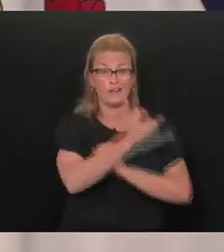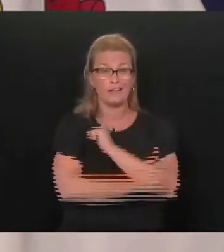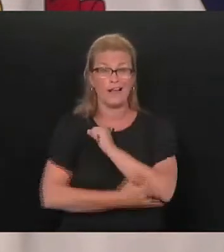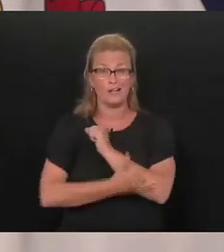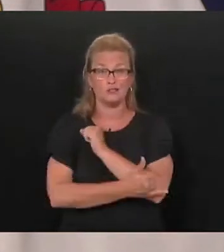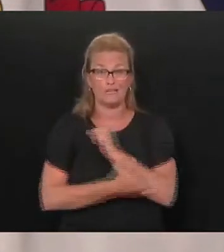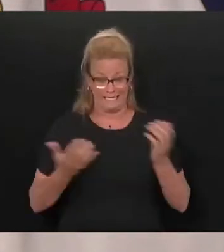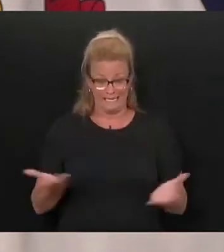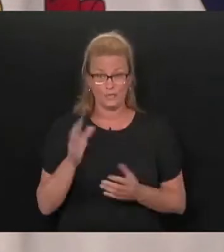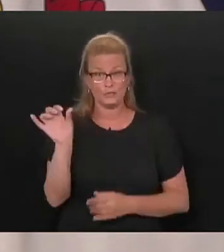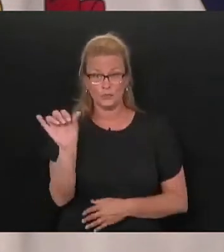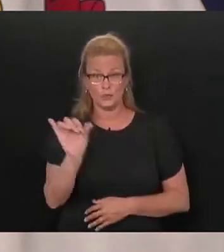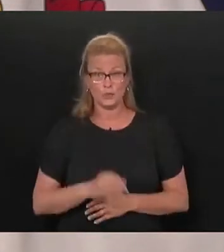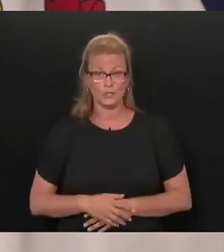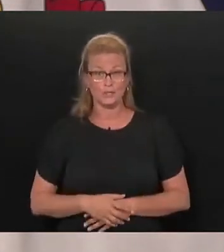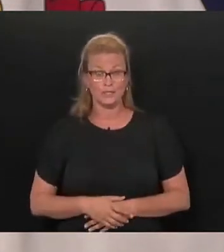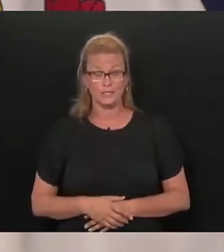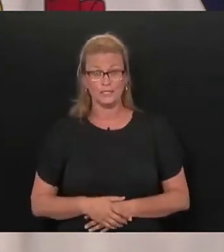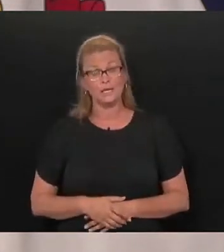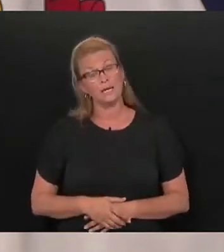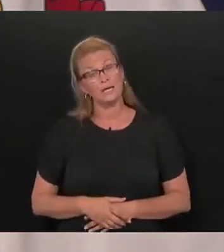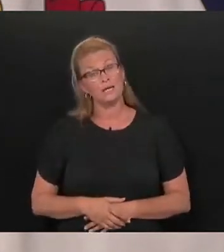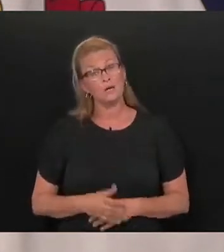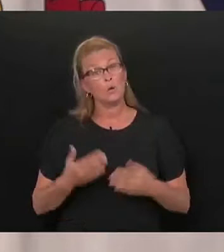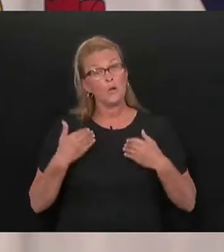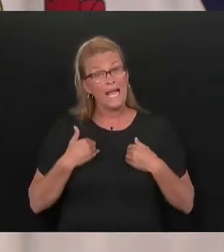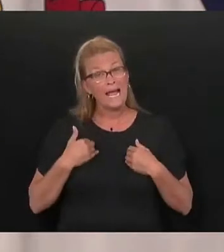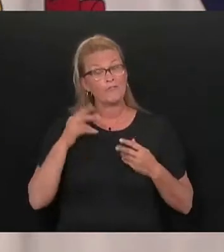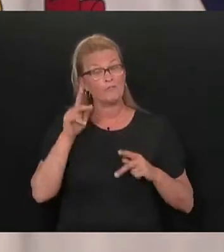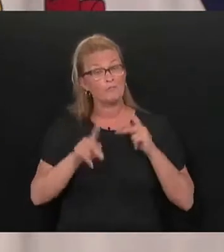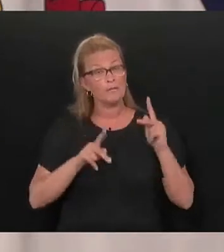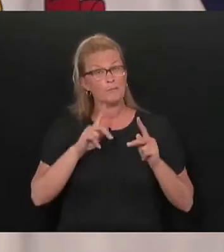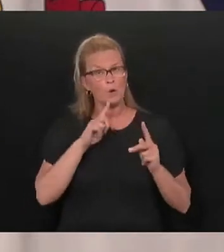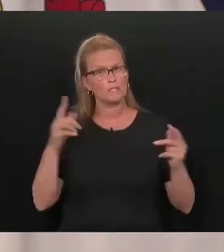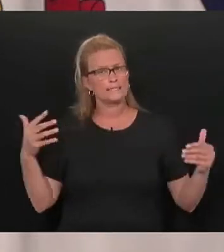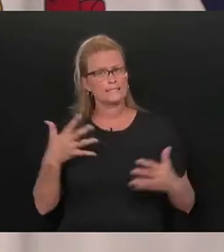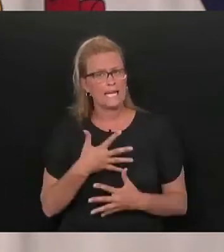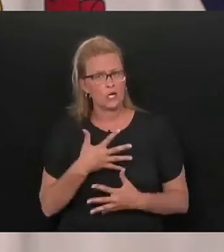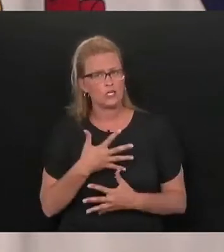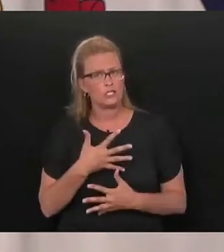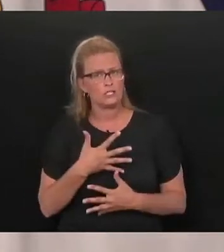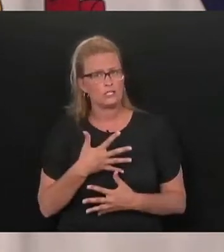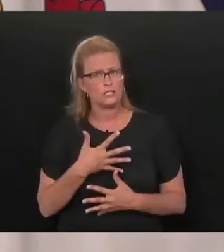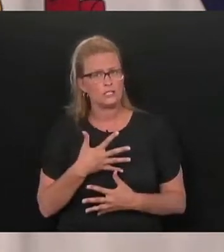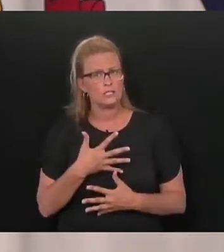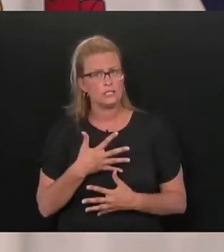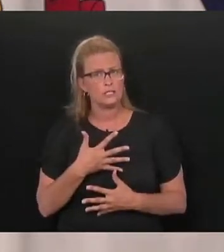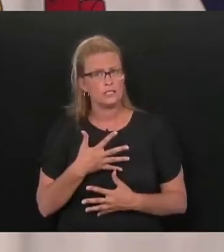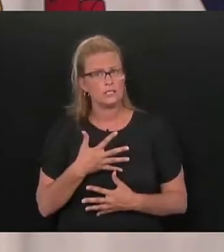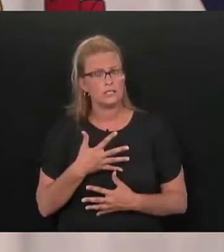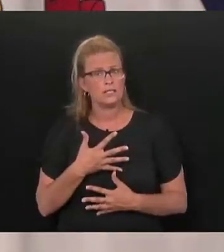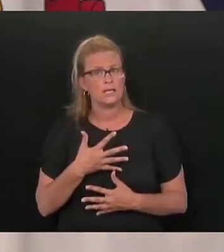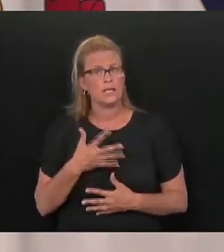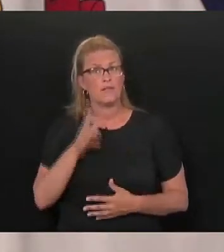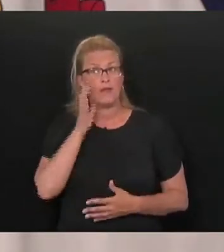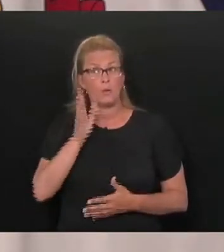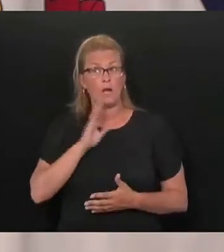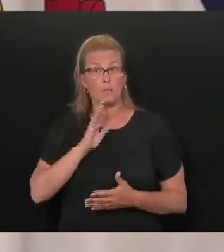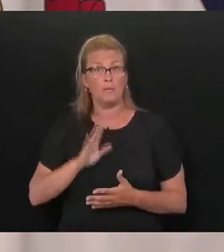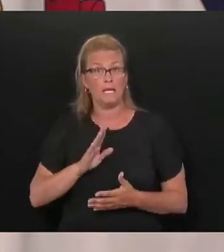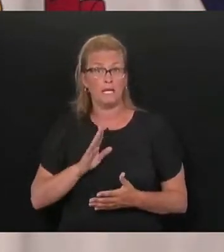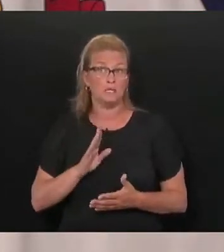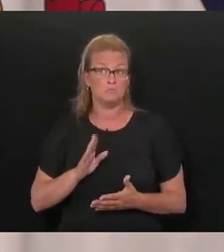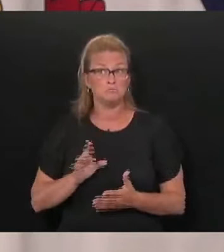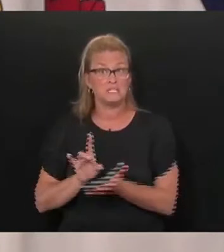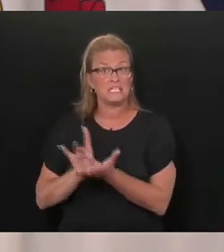as well. But we have people that are scared to death because they're going to get evicted from their apartments or homes or